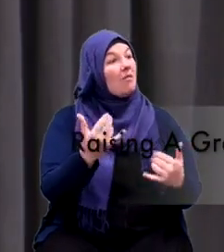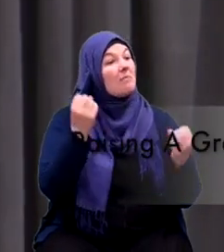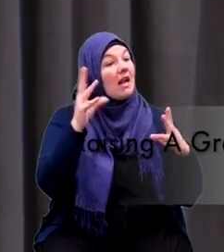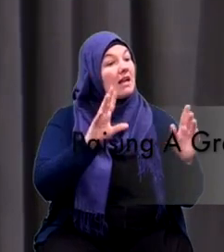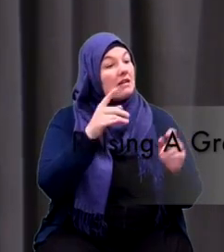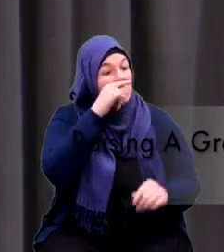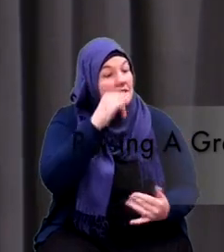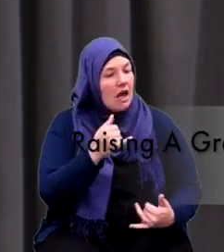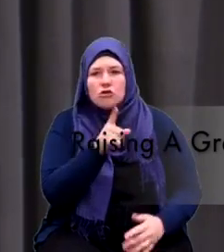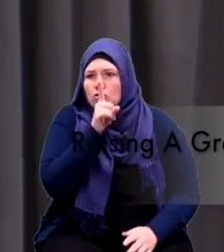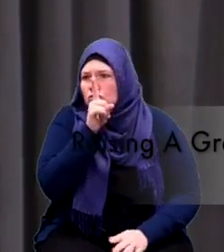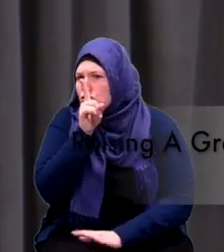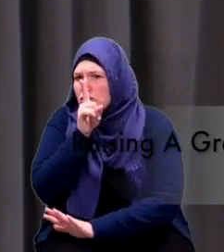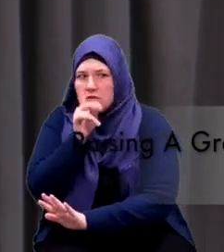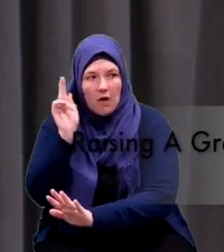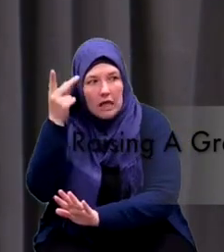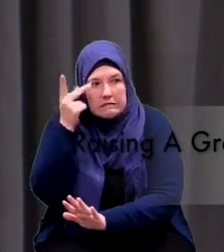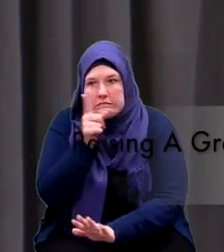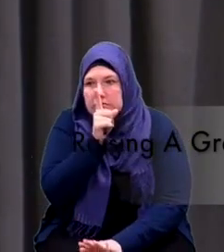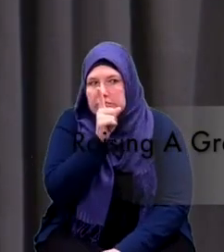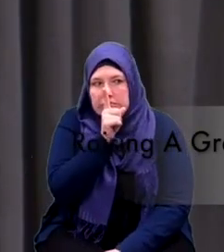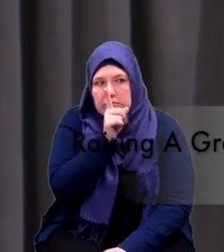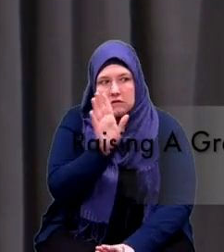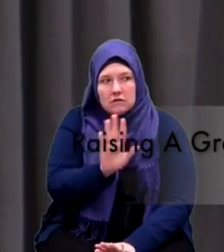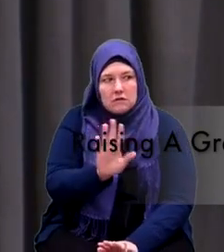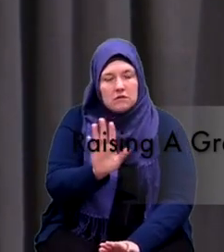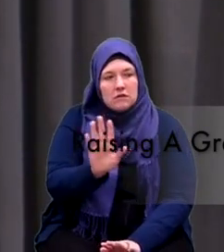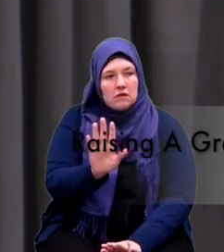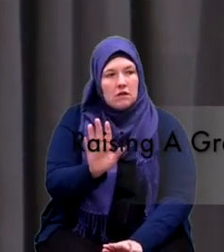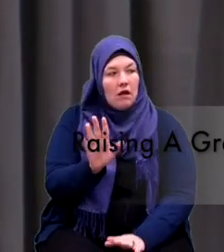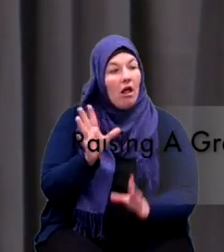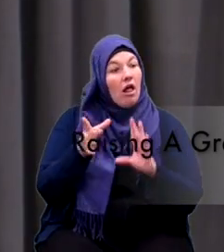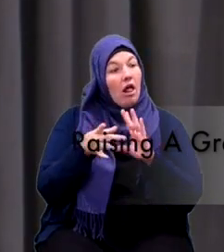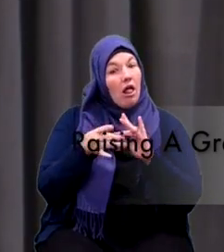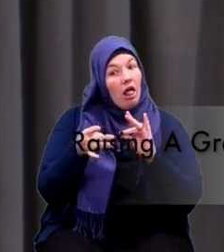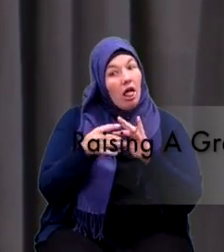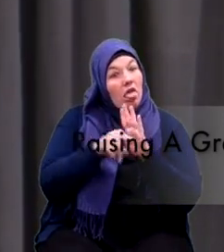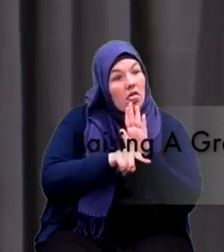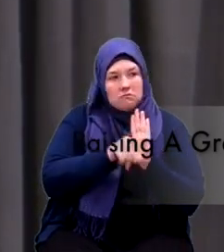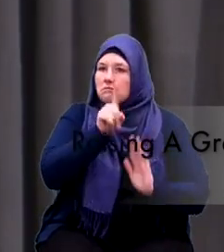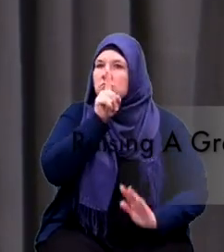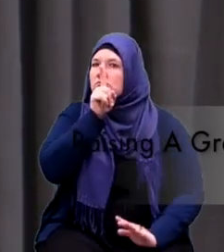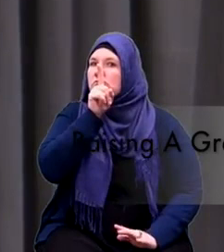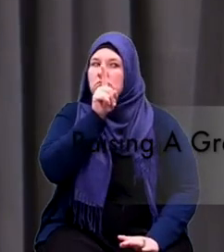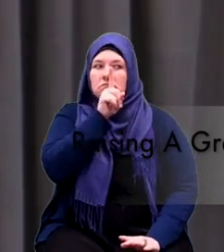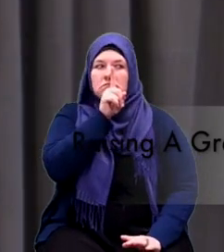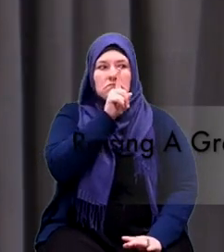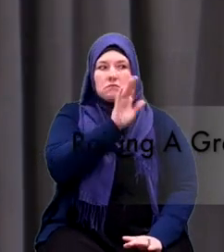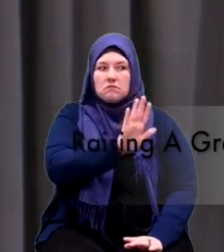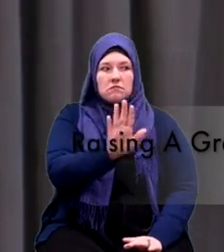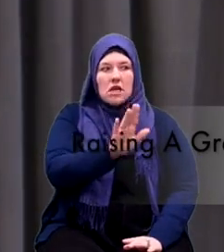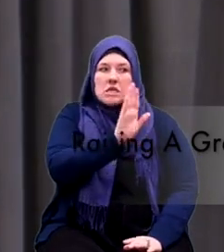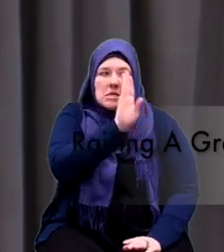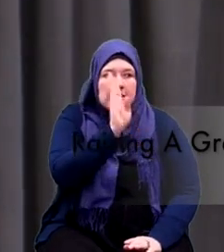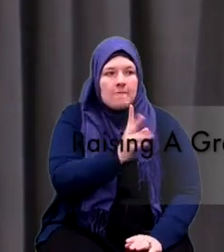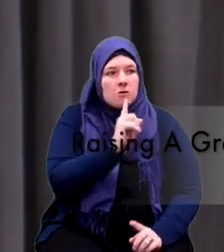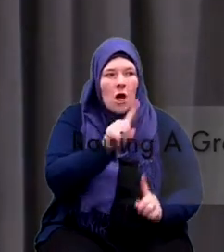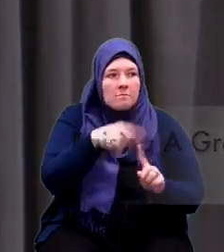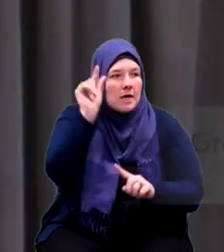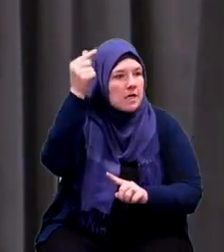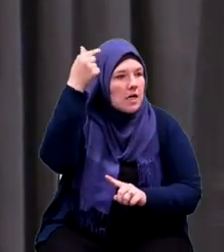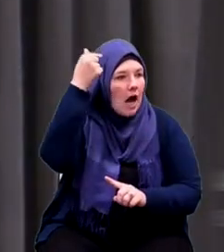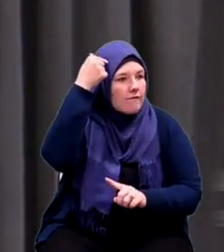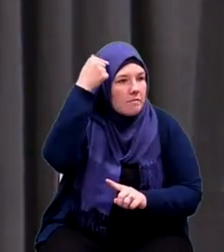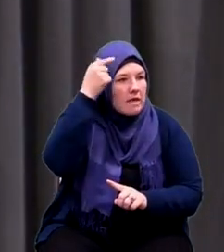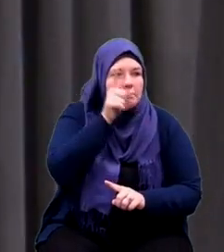Don't stand out. Be careful. walk around and next or inside